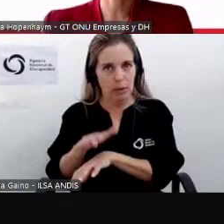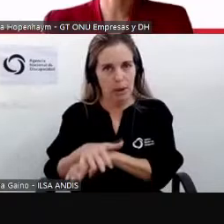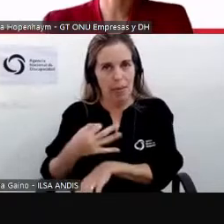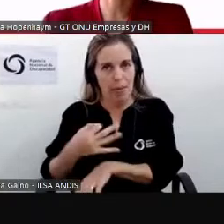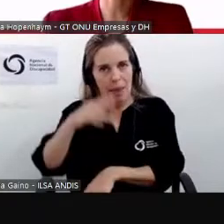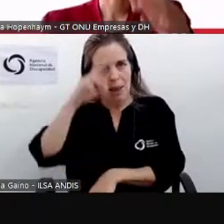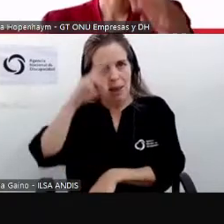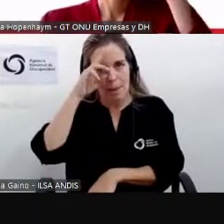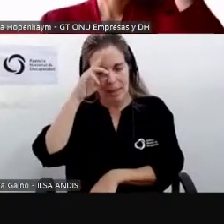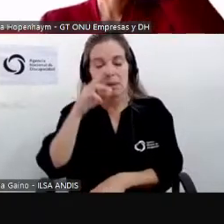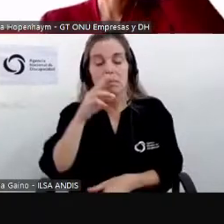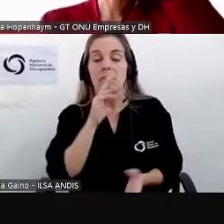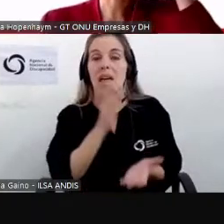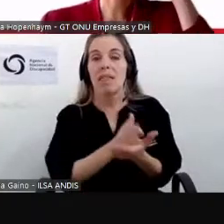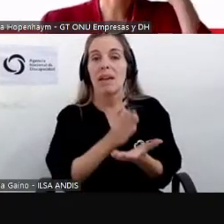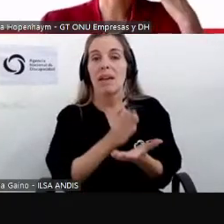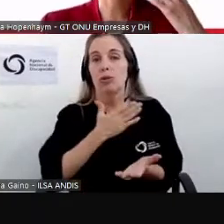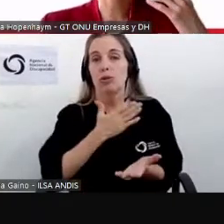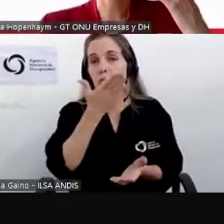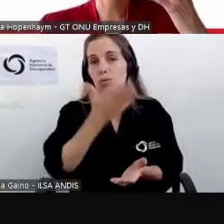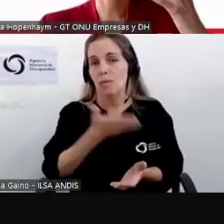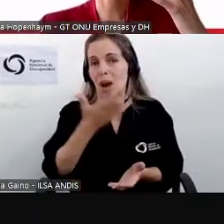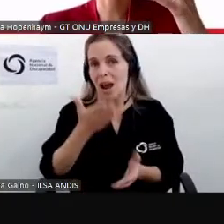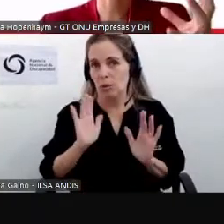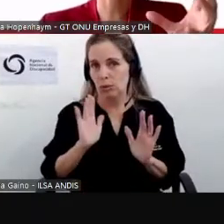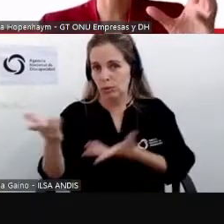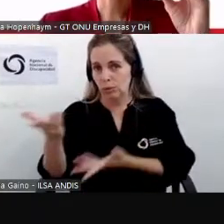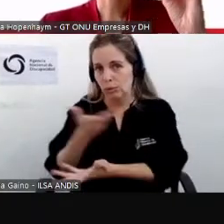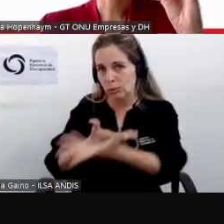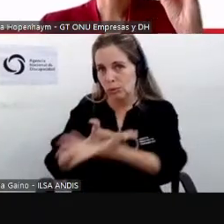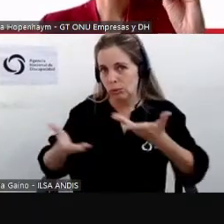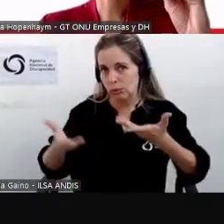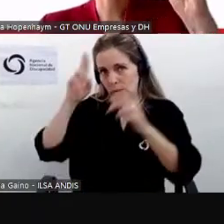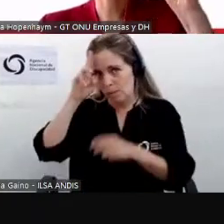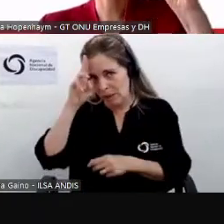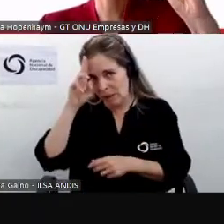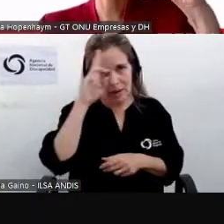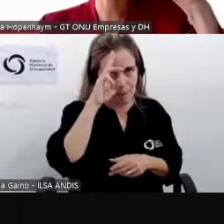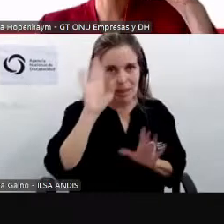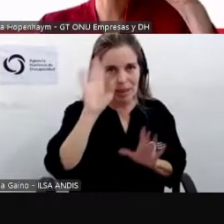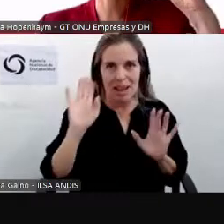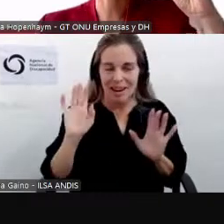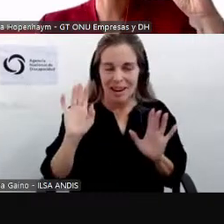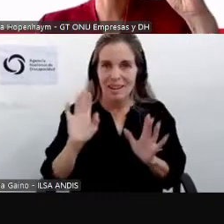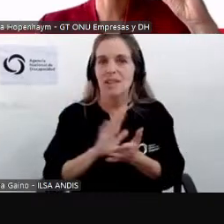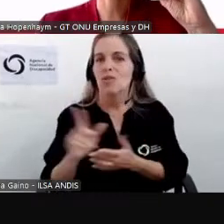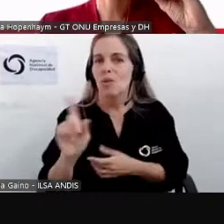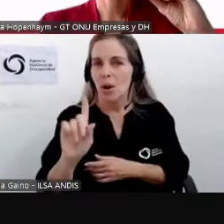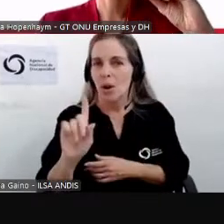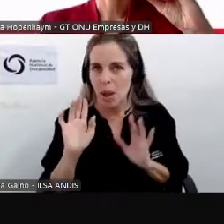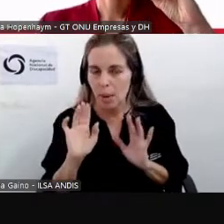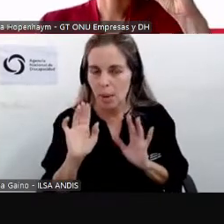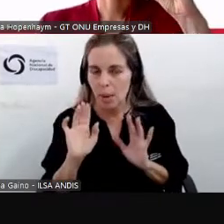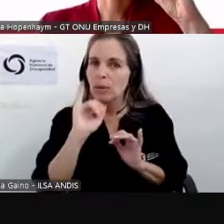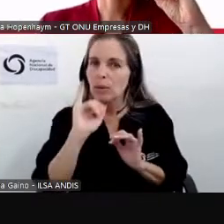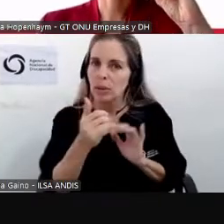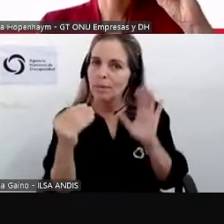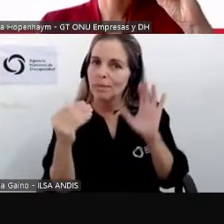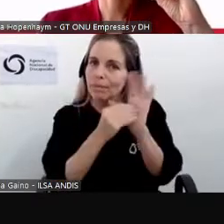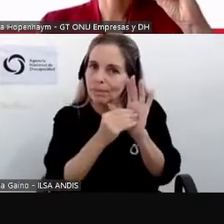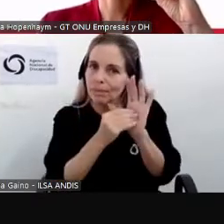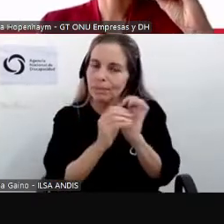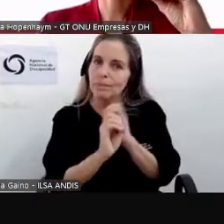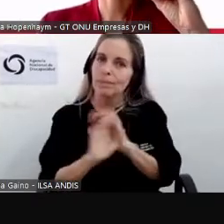way through 21 on due diligence, and need to integrate these conclusions in the operation. They must take time measures, they must follow up on the effectiveness of their response, and indicate the measure that they have